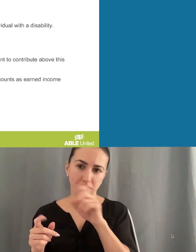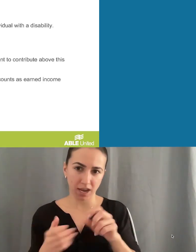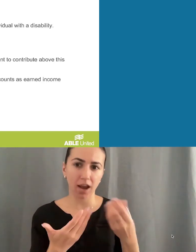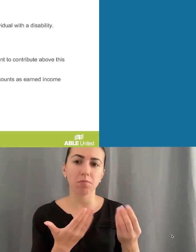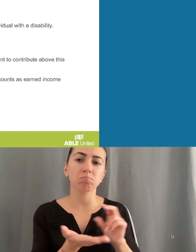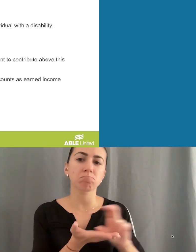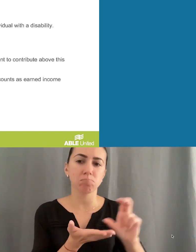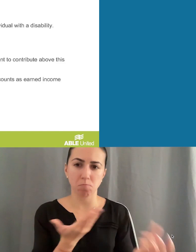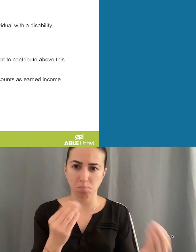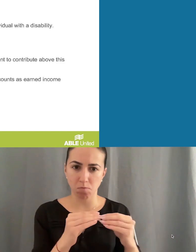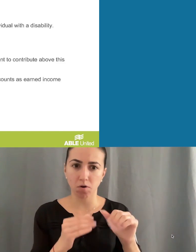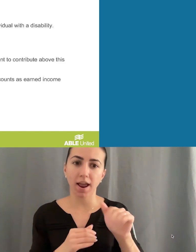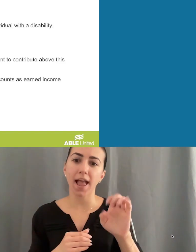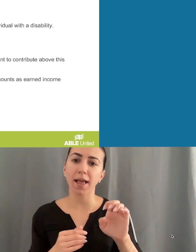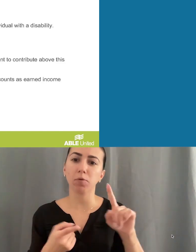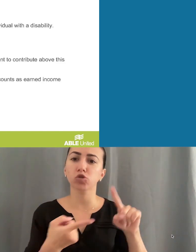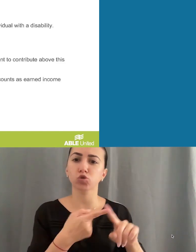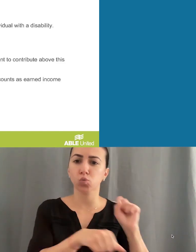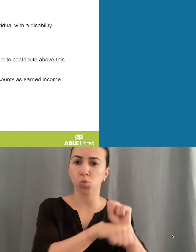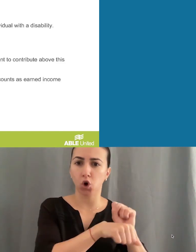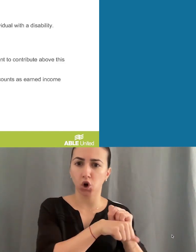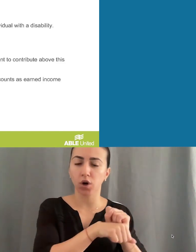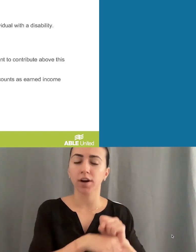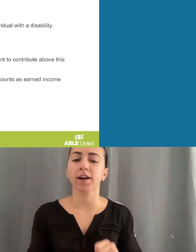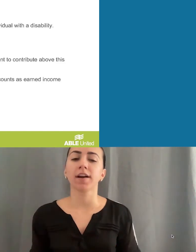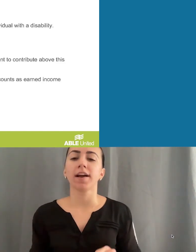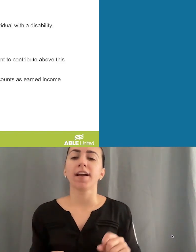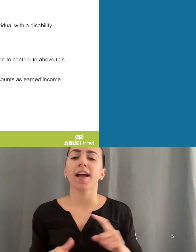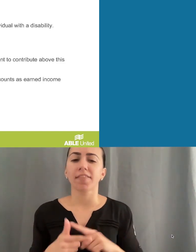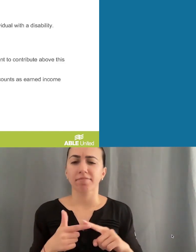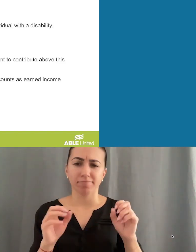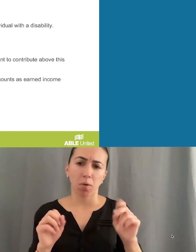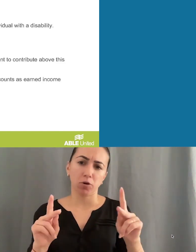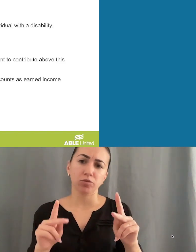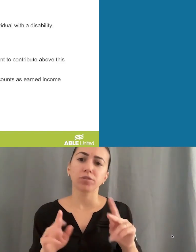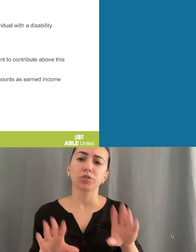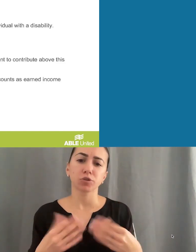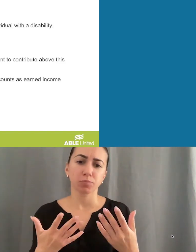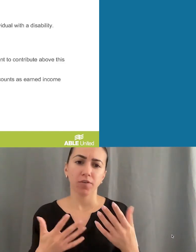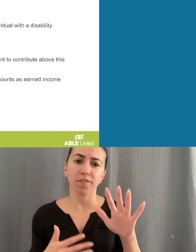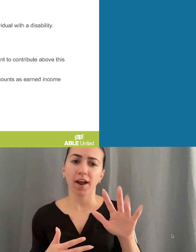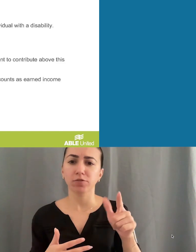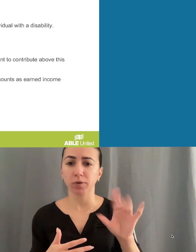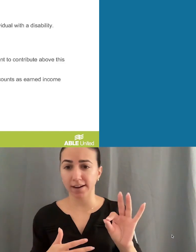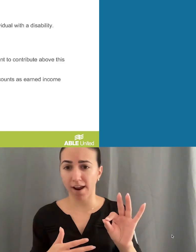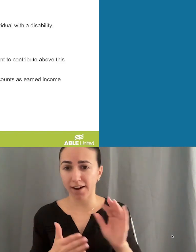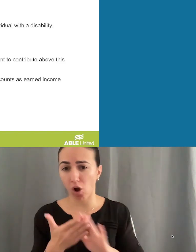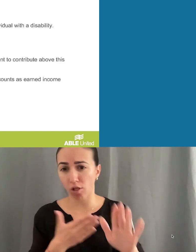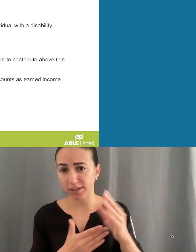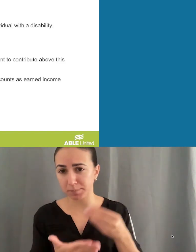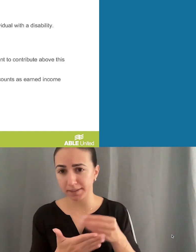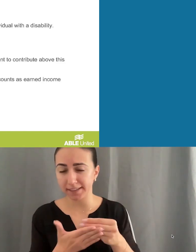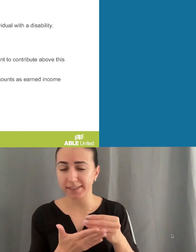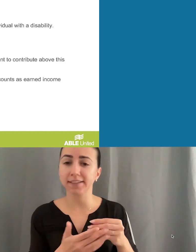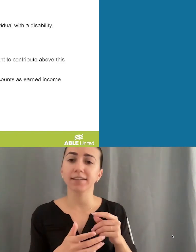amount. It's called Able to Work. And then there's opportunities to put leftover 529 college savings funds into